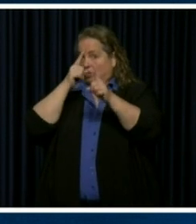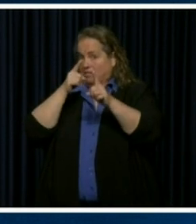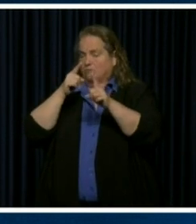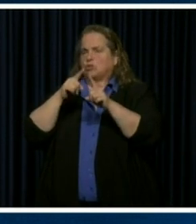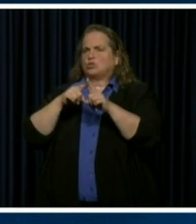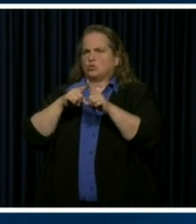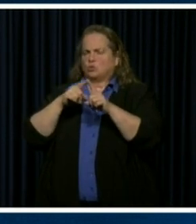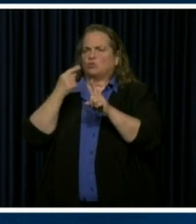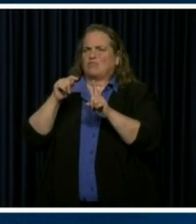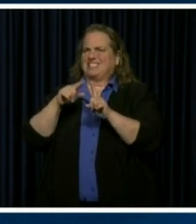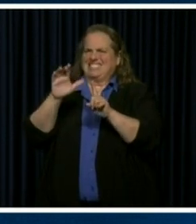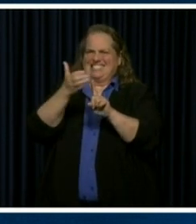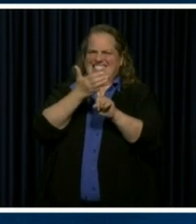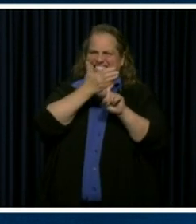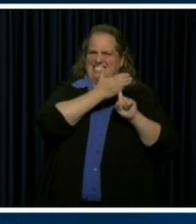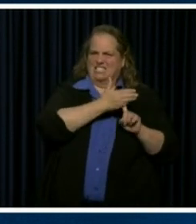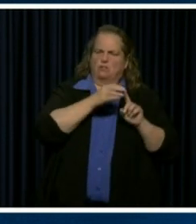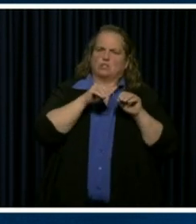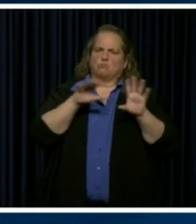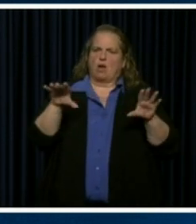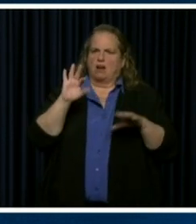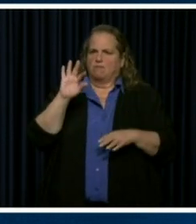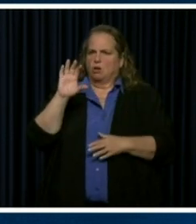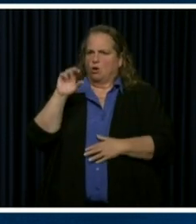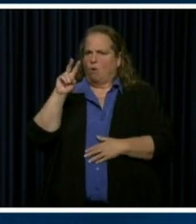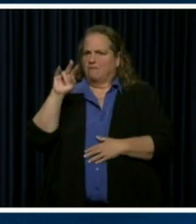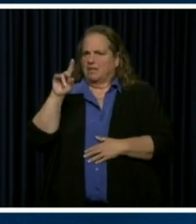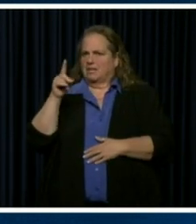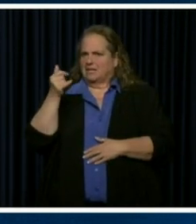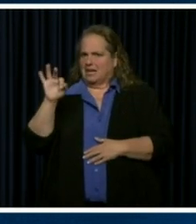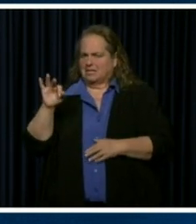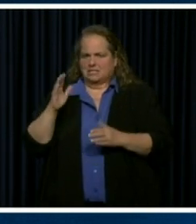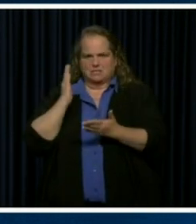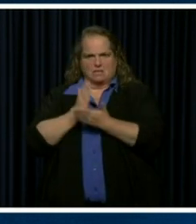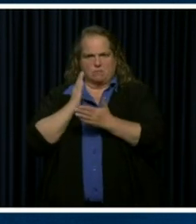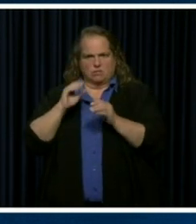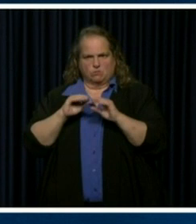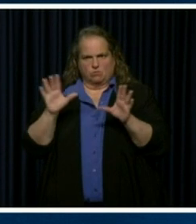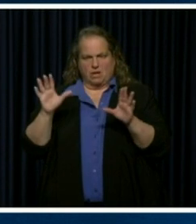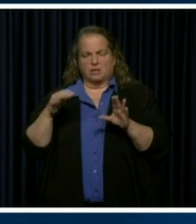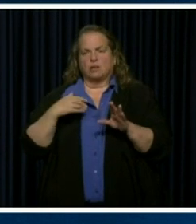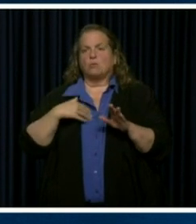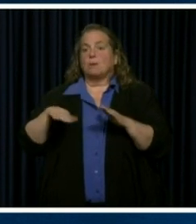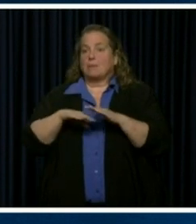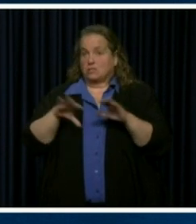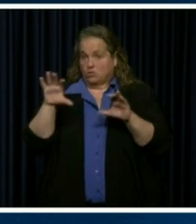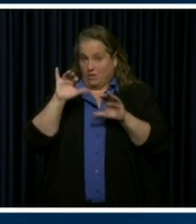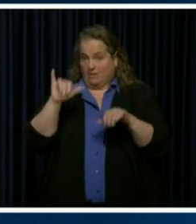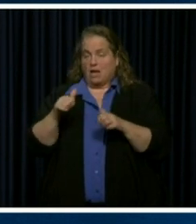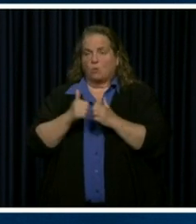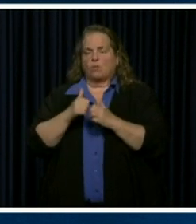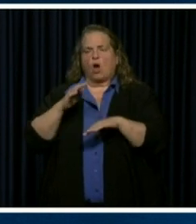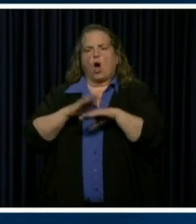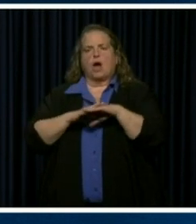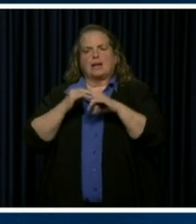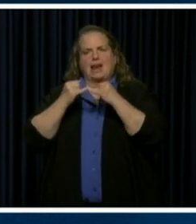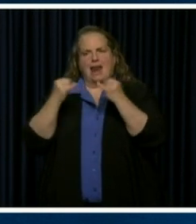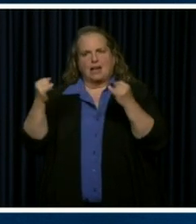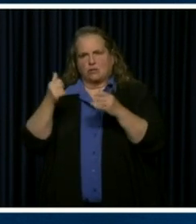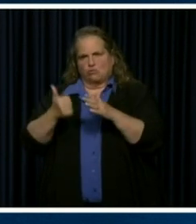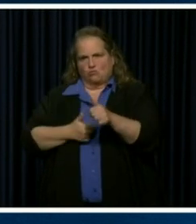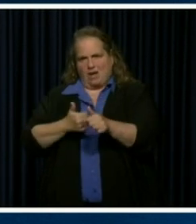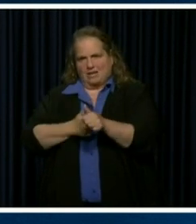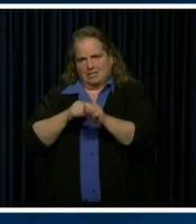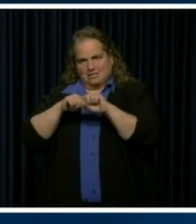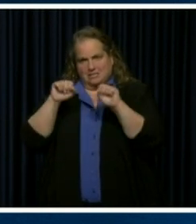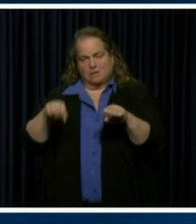the spread of COVID-19. We're basically doing that with an online tracking system that we're